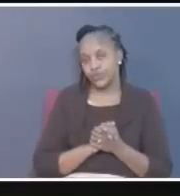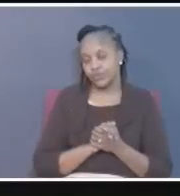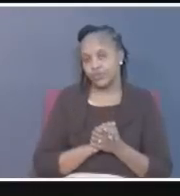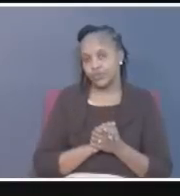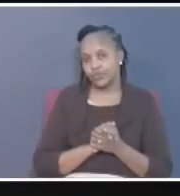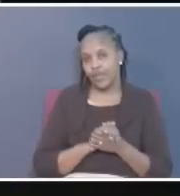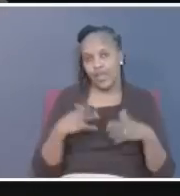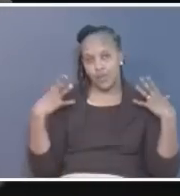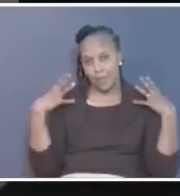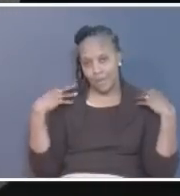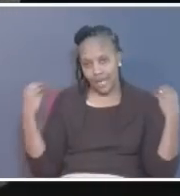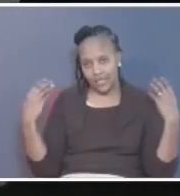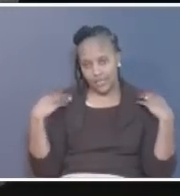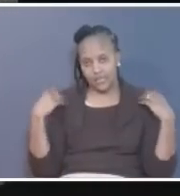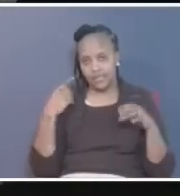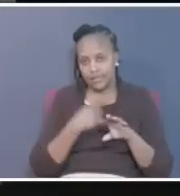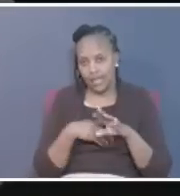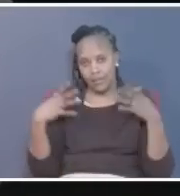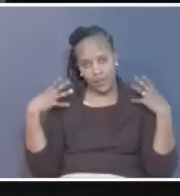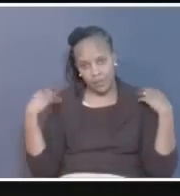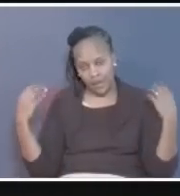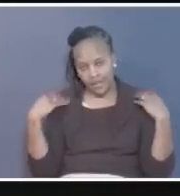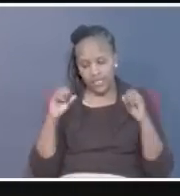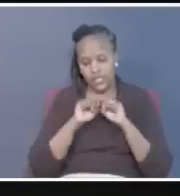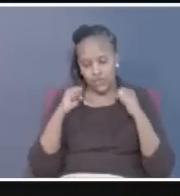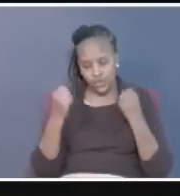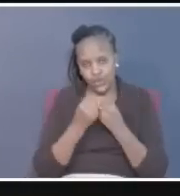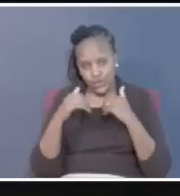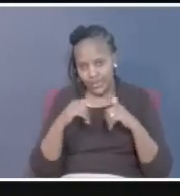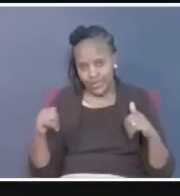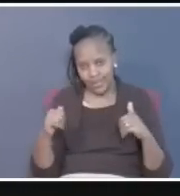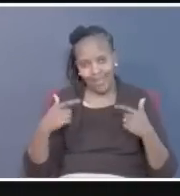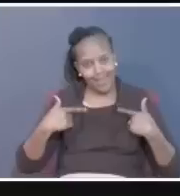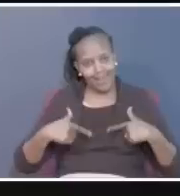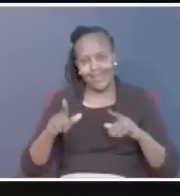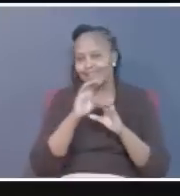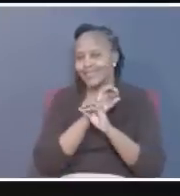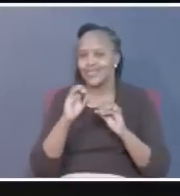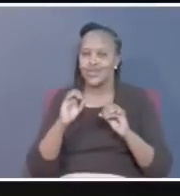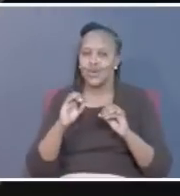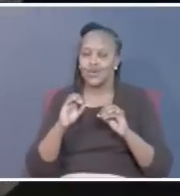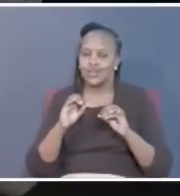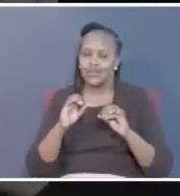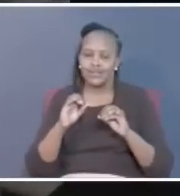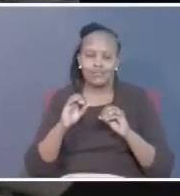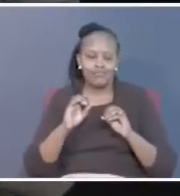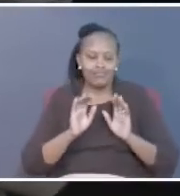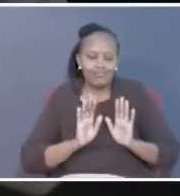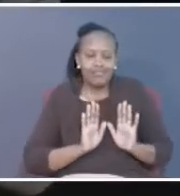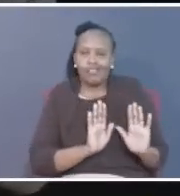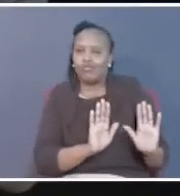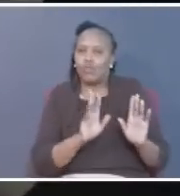as we practice social distancing, let us not be disconnected. Let's help those who are in